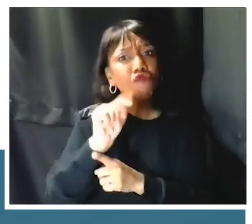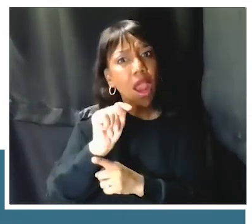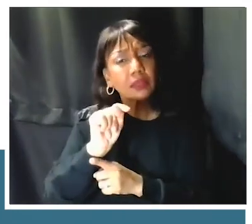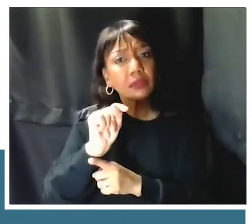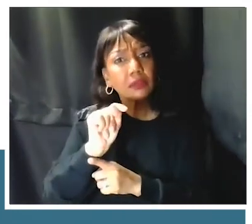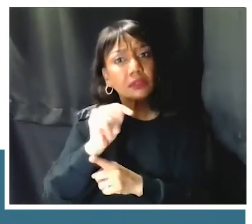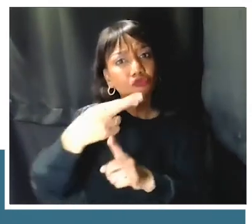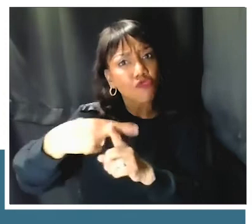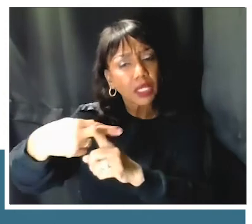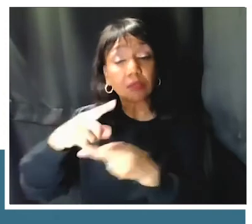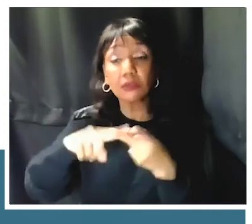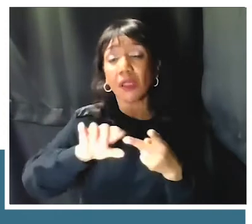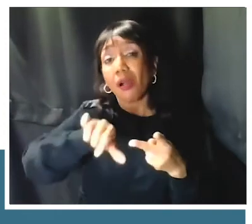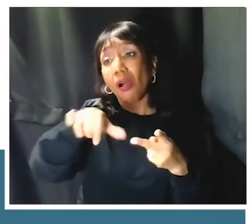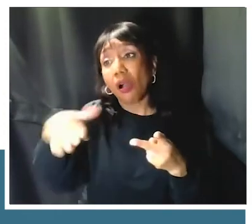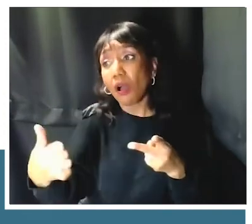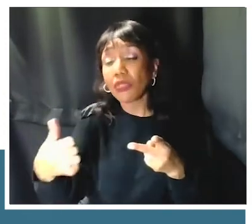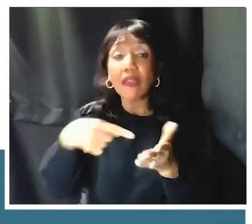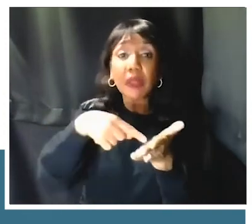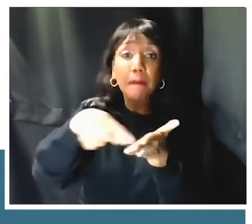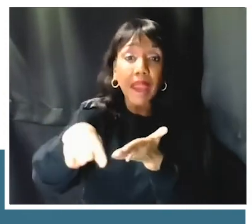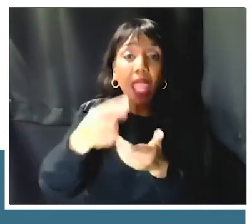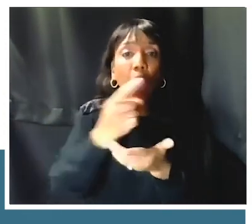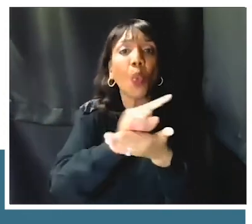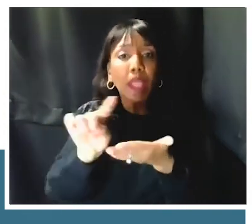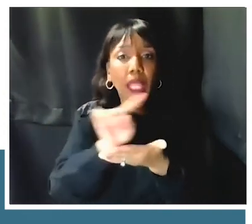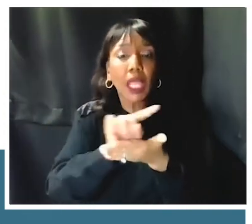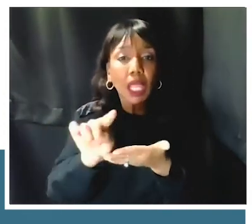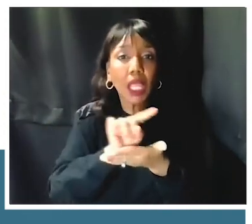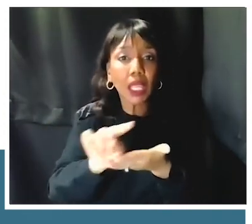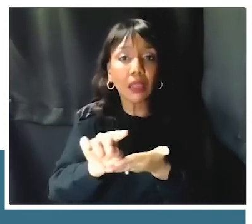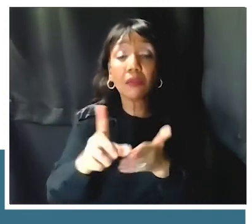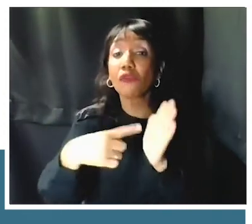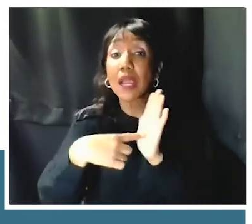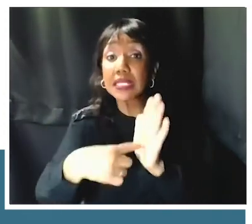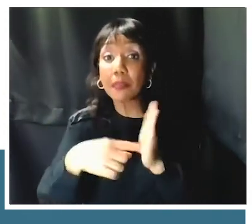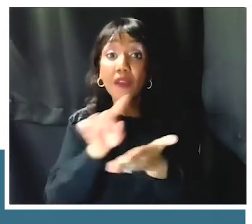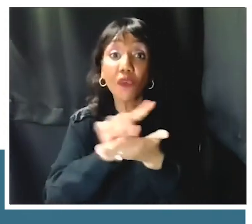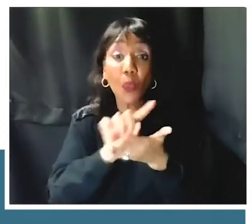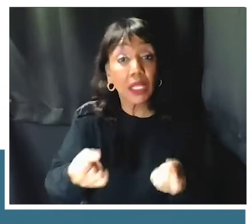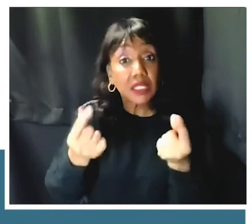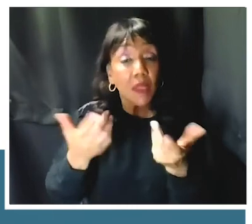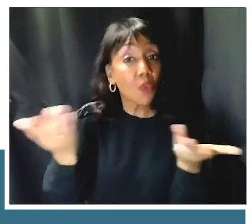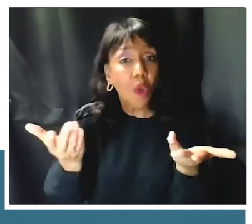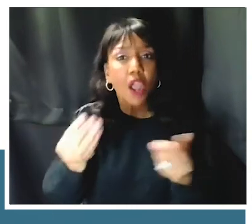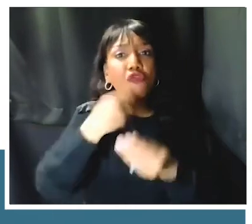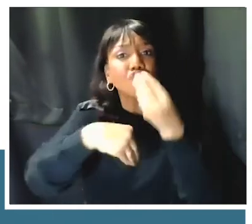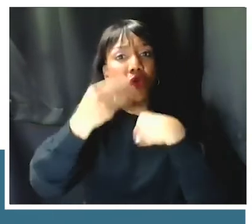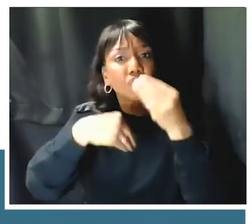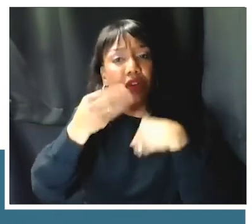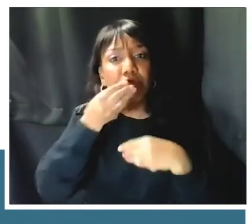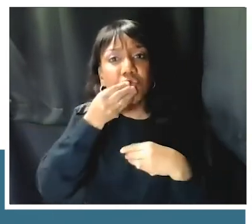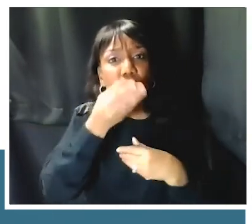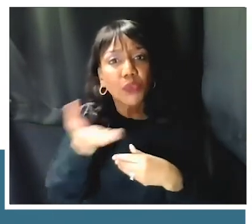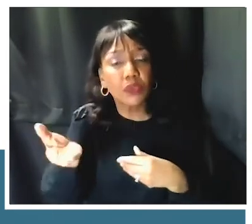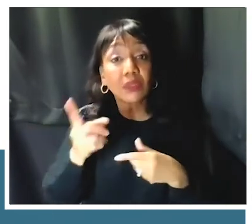rent. Other expenses need to be paid weekly. An example of a weekly expense is